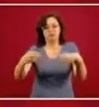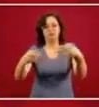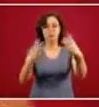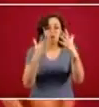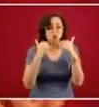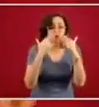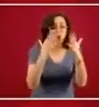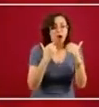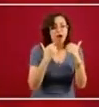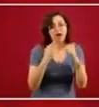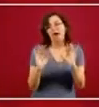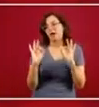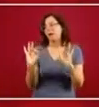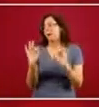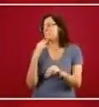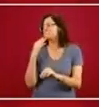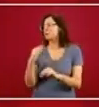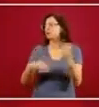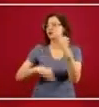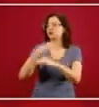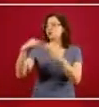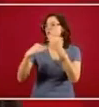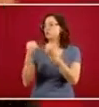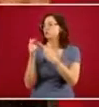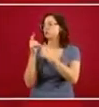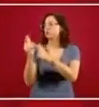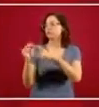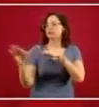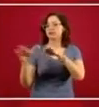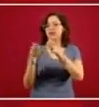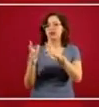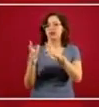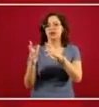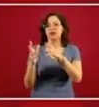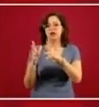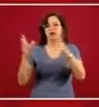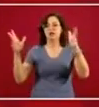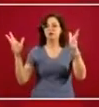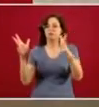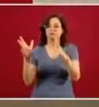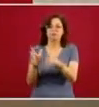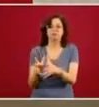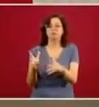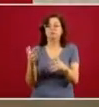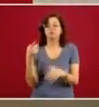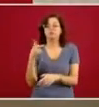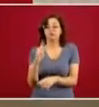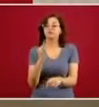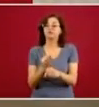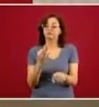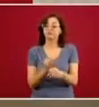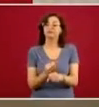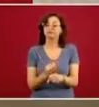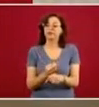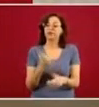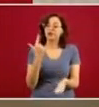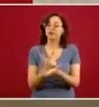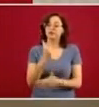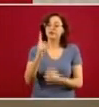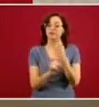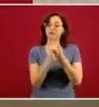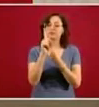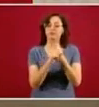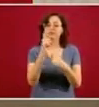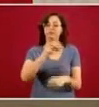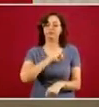entities because they saw it as an affectation of their economic activity, and